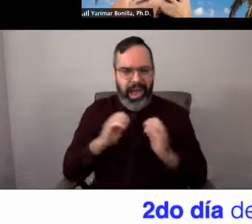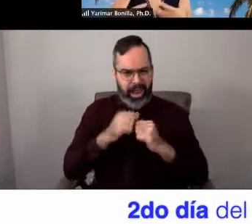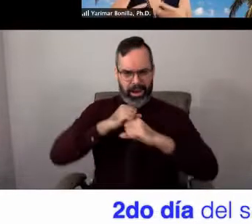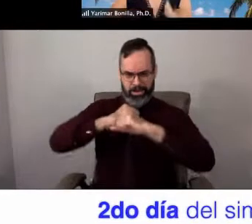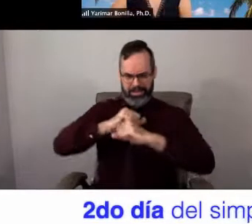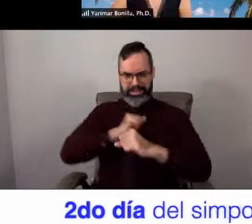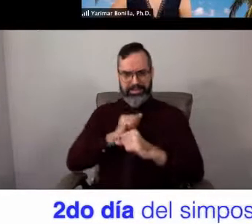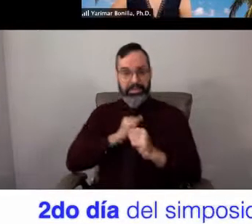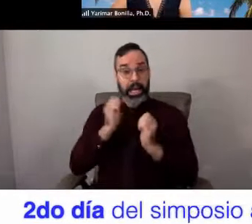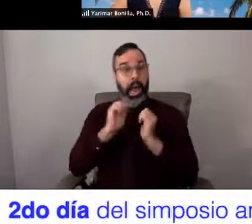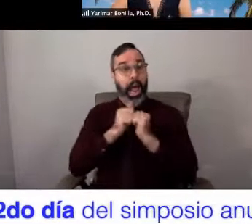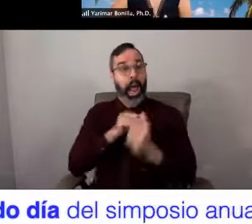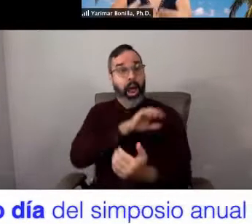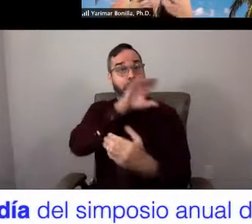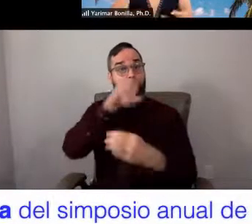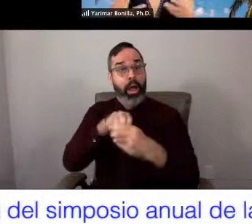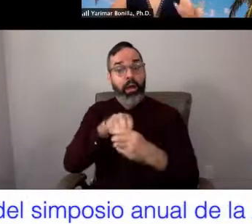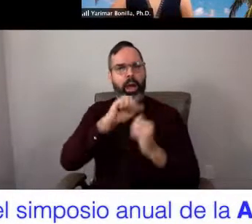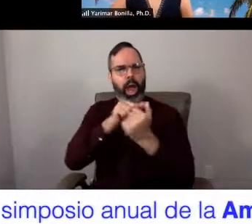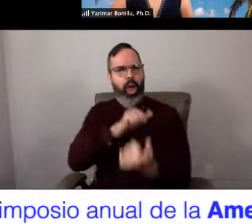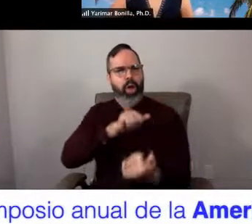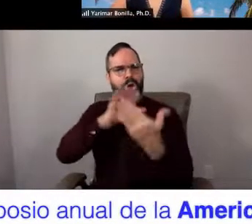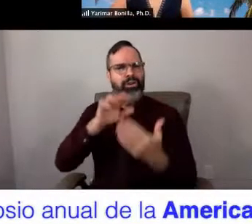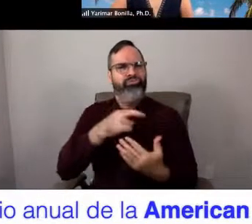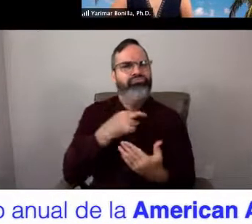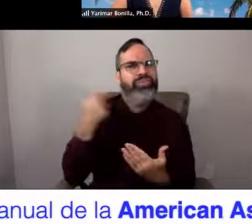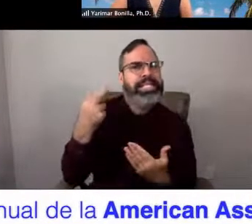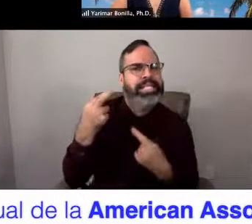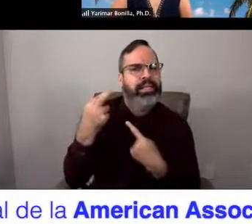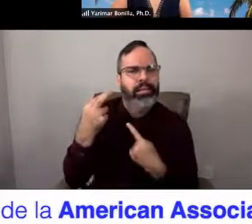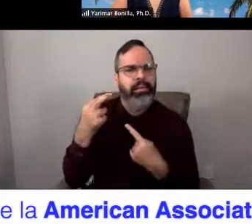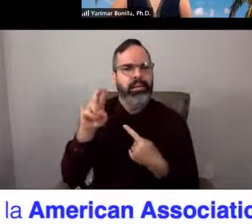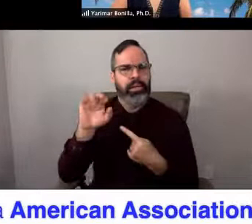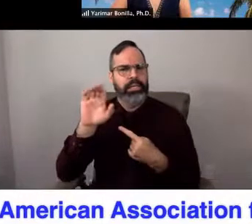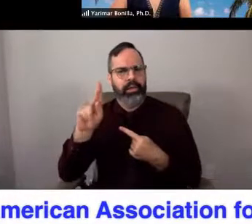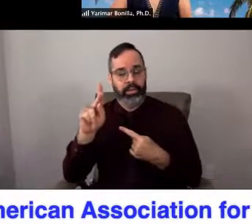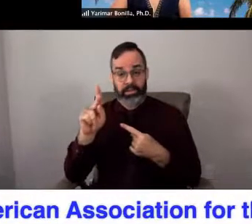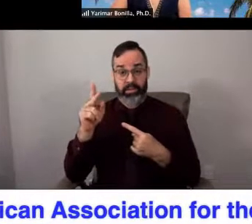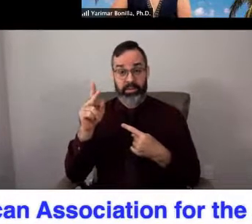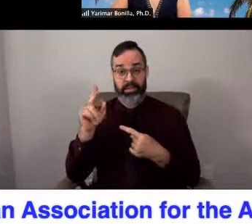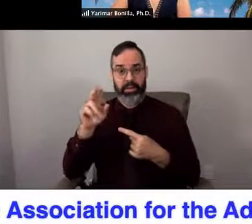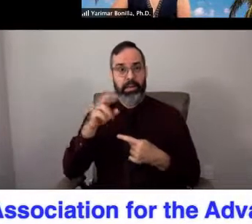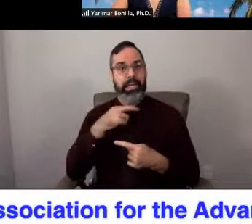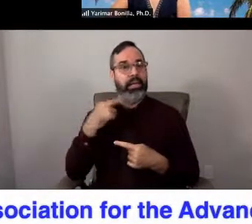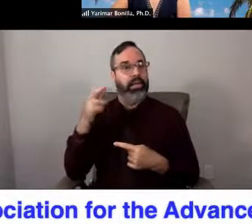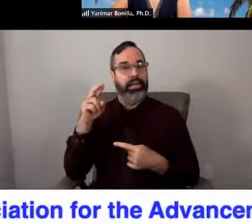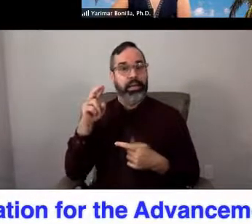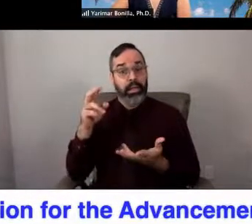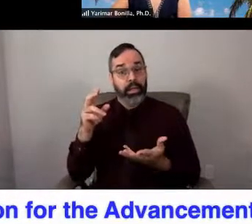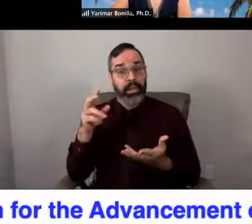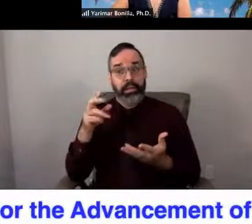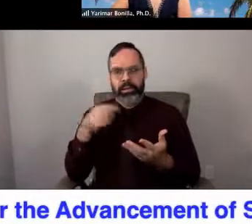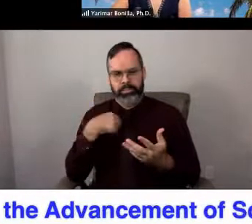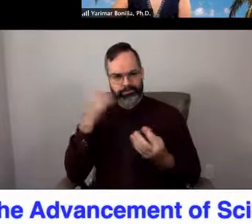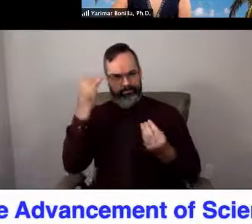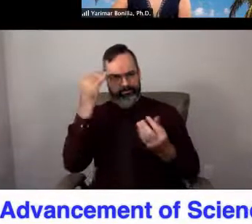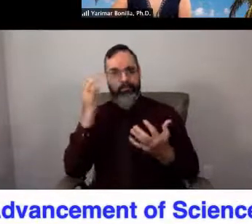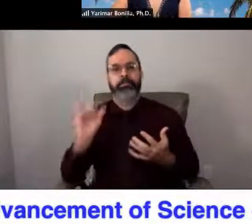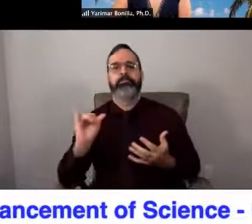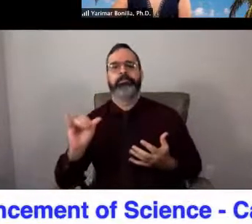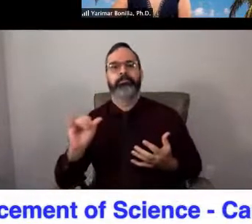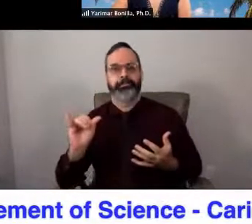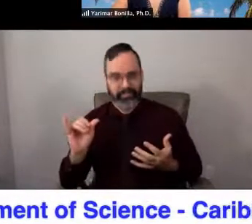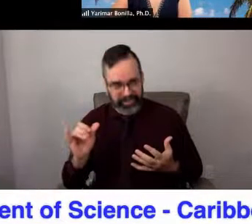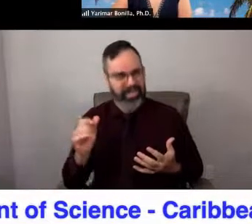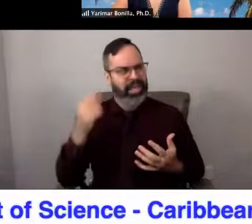with risk, because we have so many risks that we have to entertain right now. And so I do know also we have to think